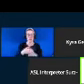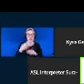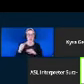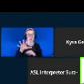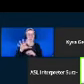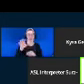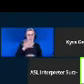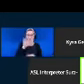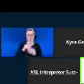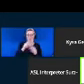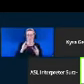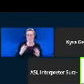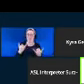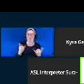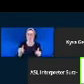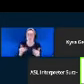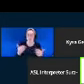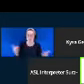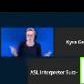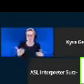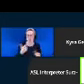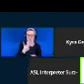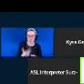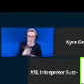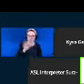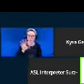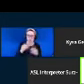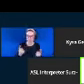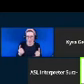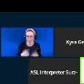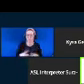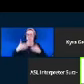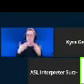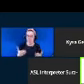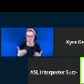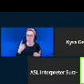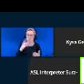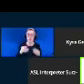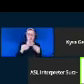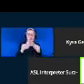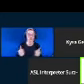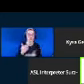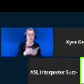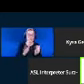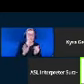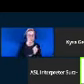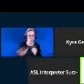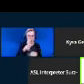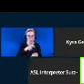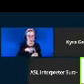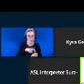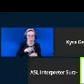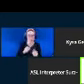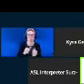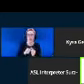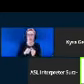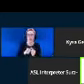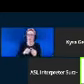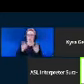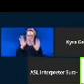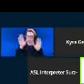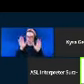participants that I see still on the line participating today. Thank you for spending some of your time with this really